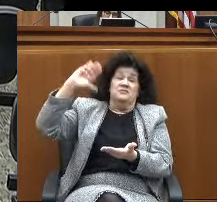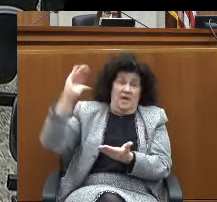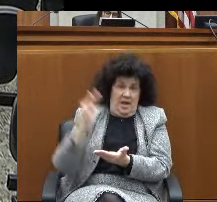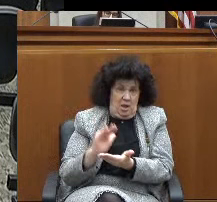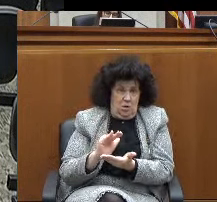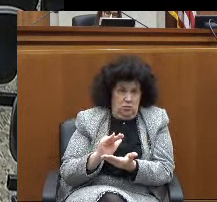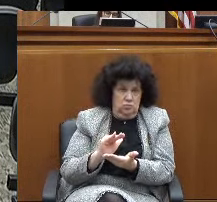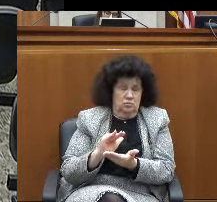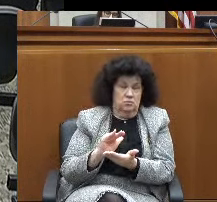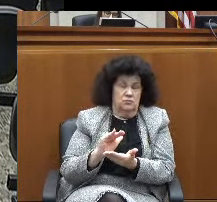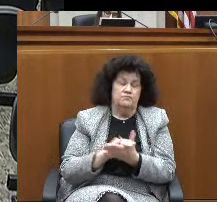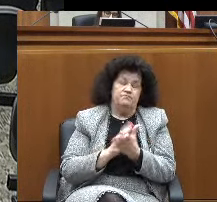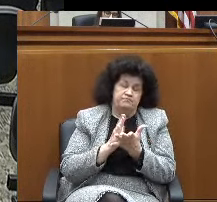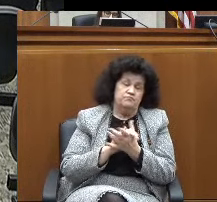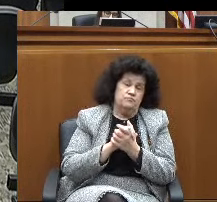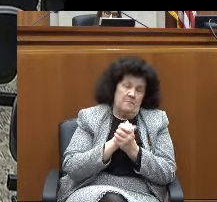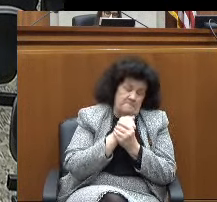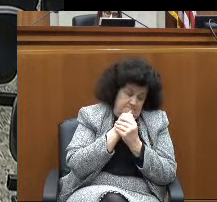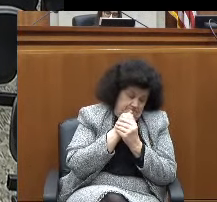attacking those things.